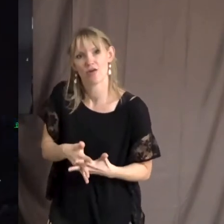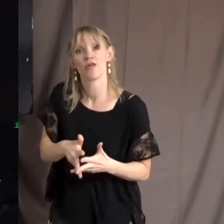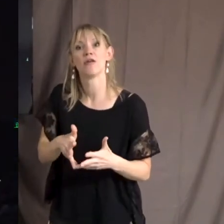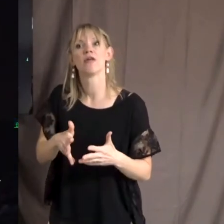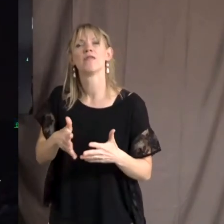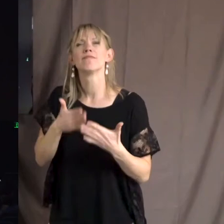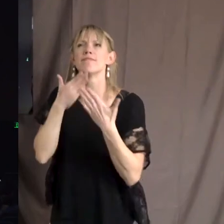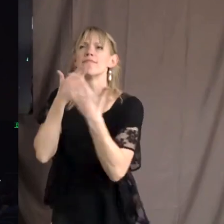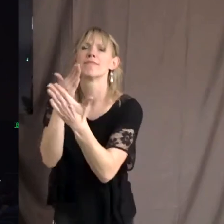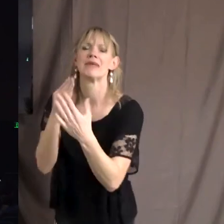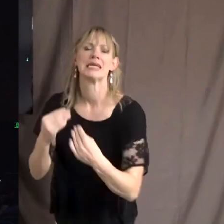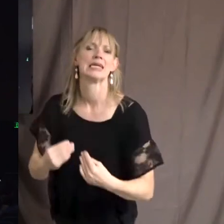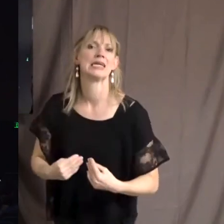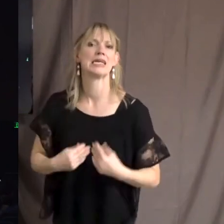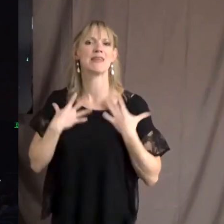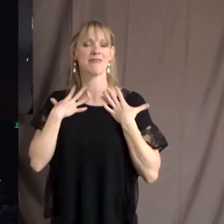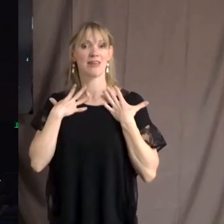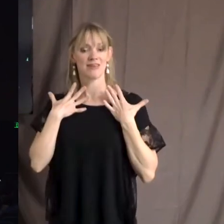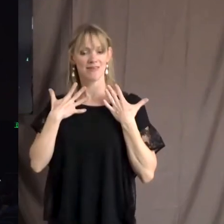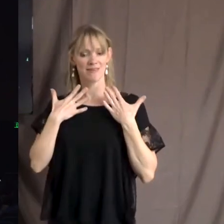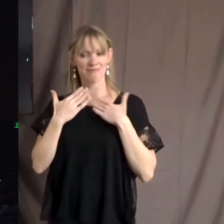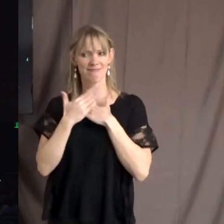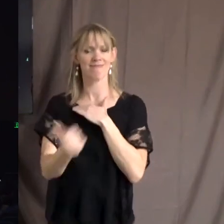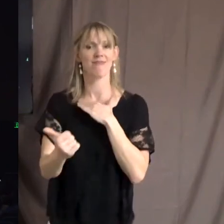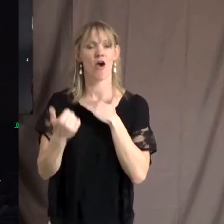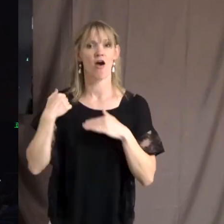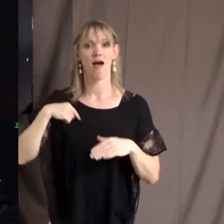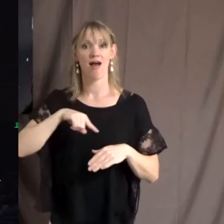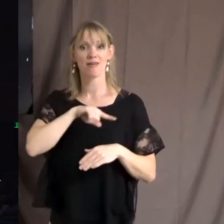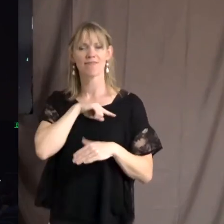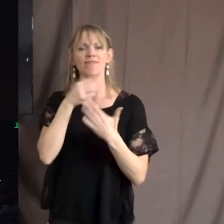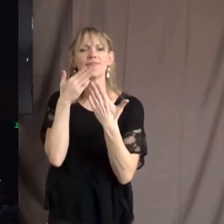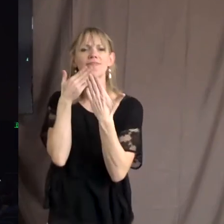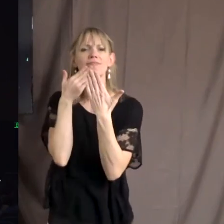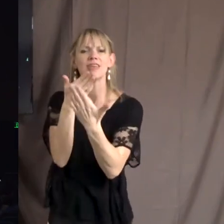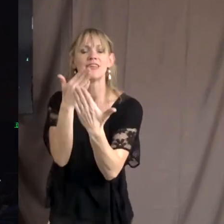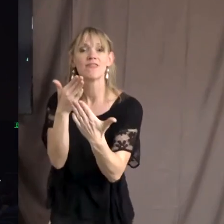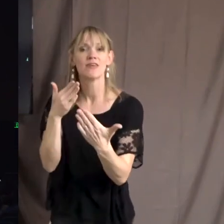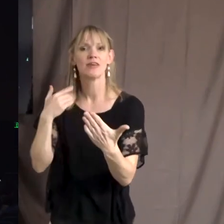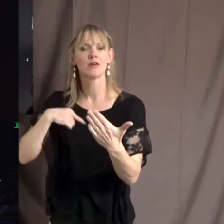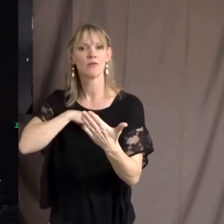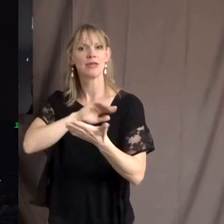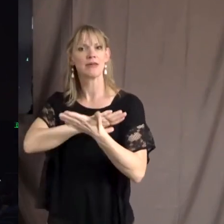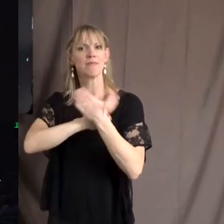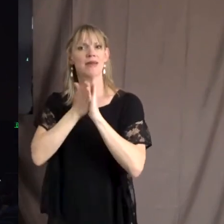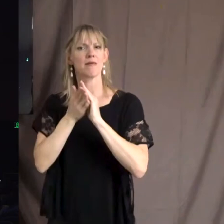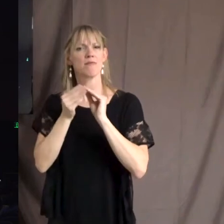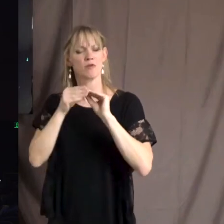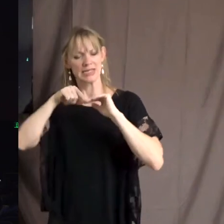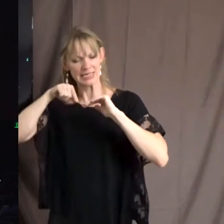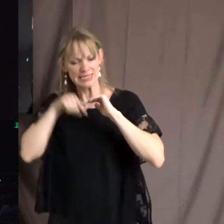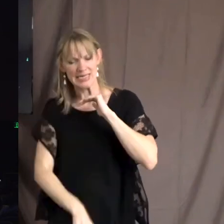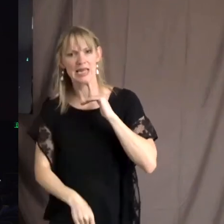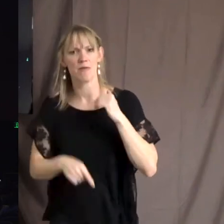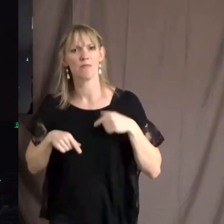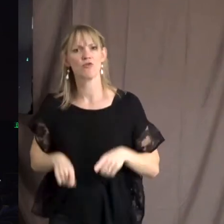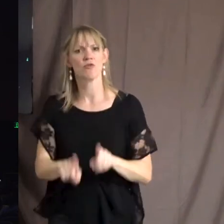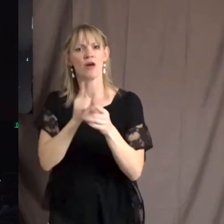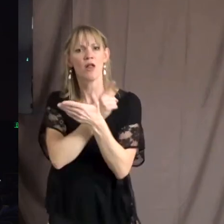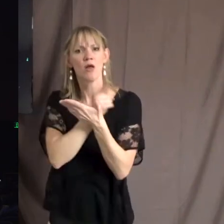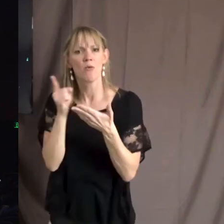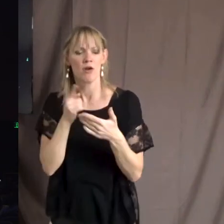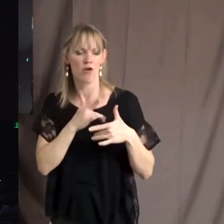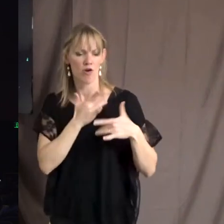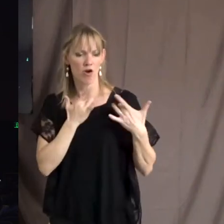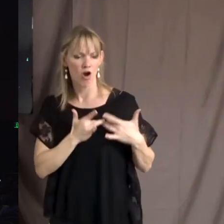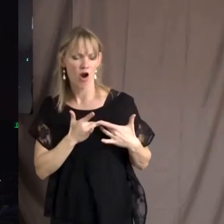that calls us to this, and so grateful for the deepening that occurs this week in each of our hearts as we